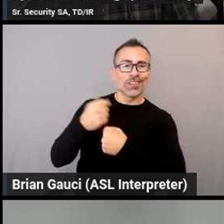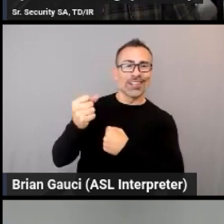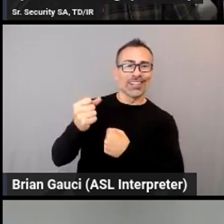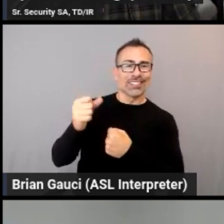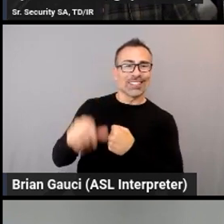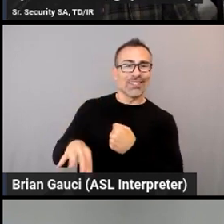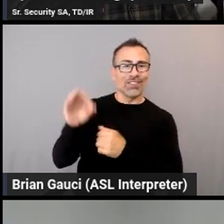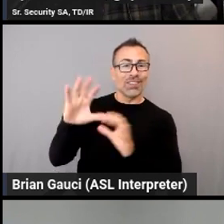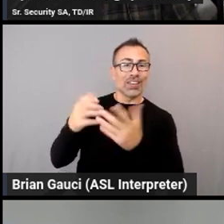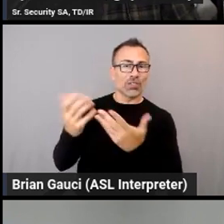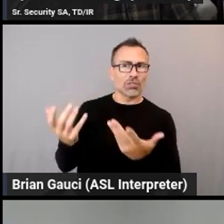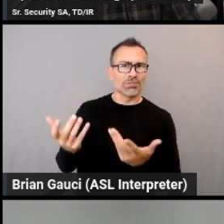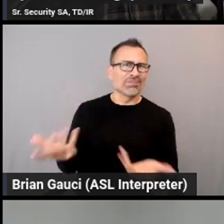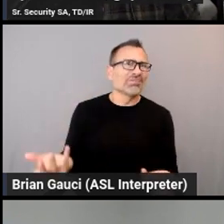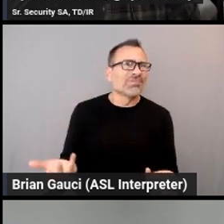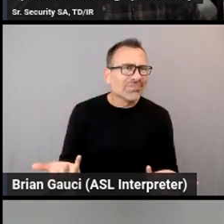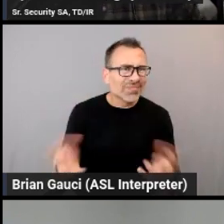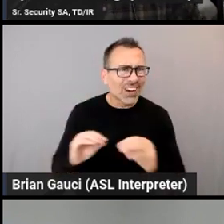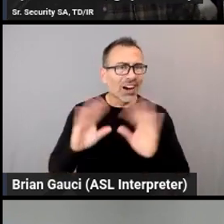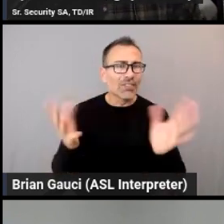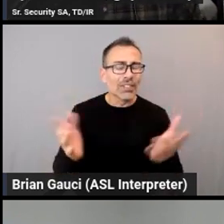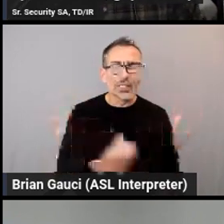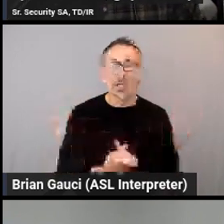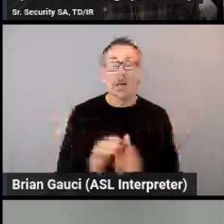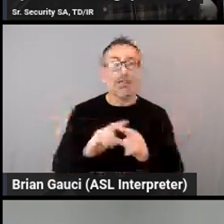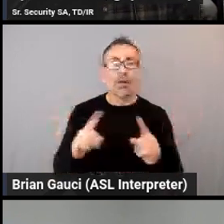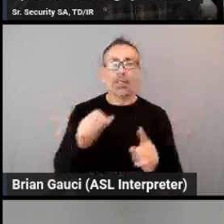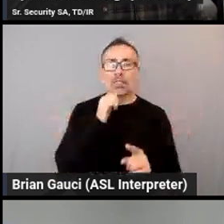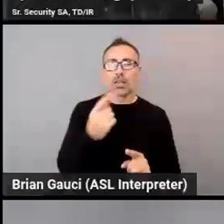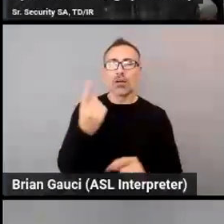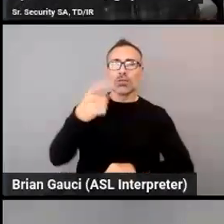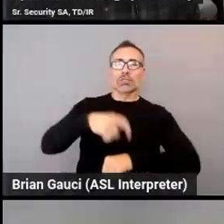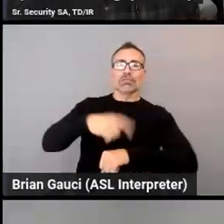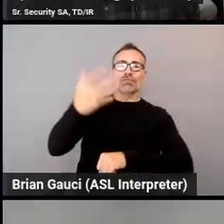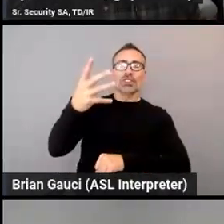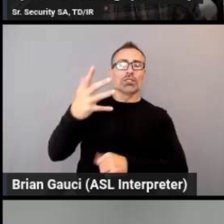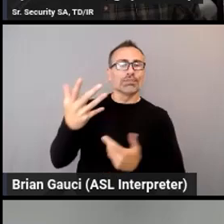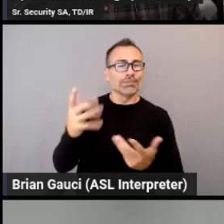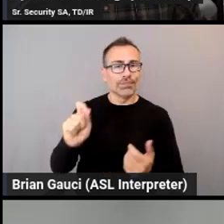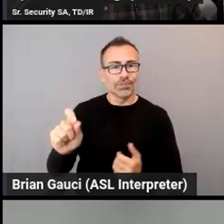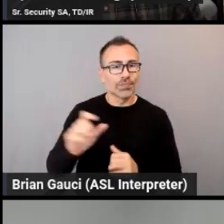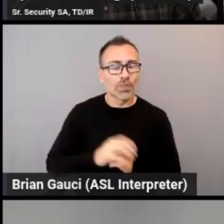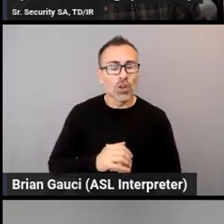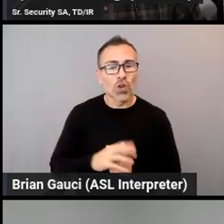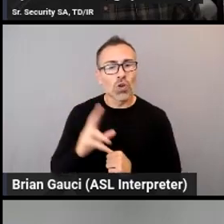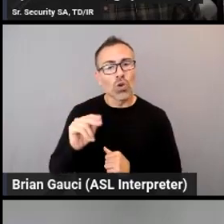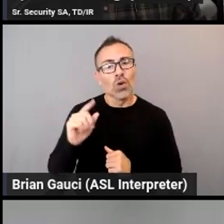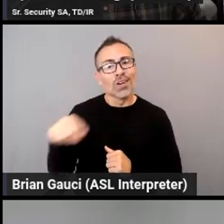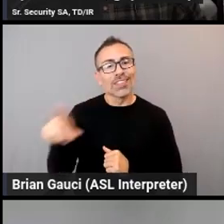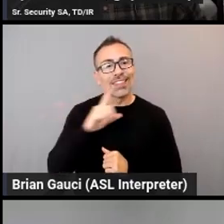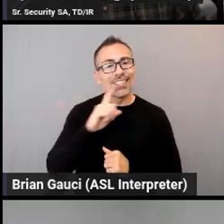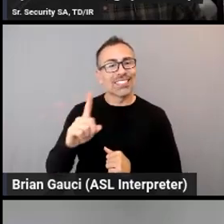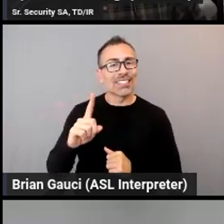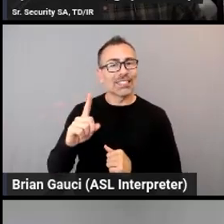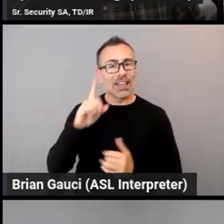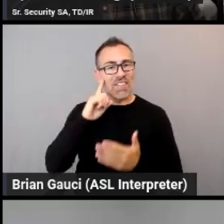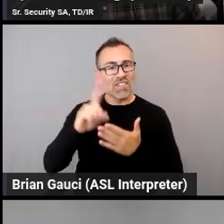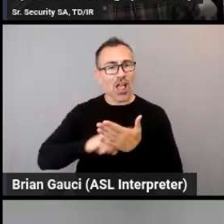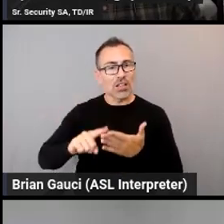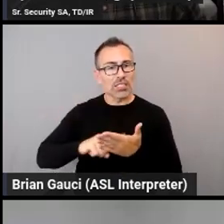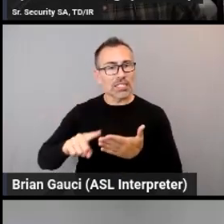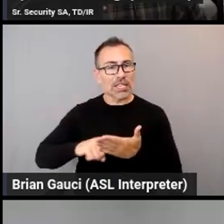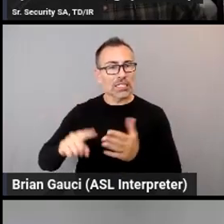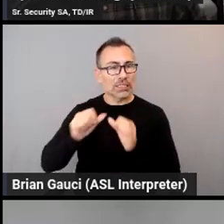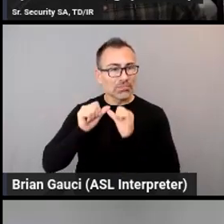group, but it's not a one and done thing. So the finding group is a very living investigation. So if you